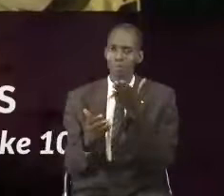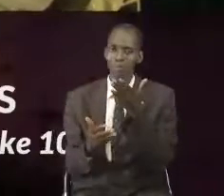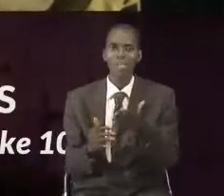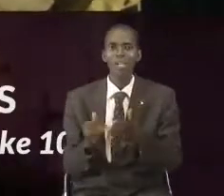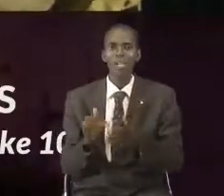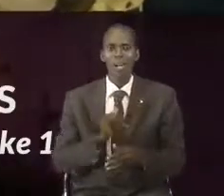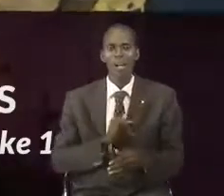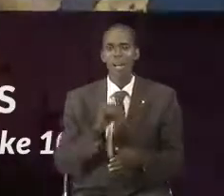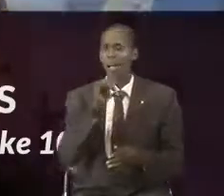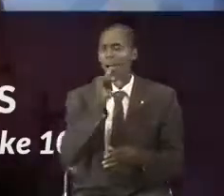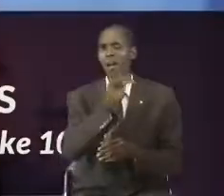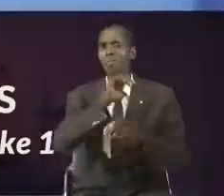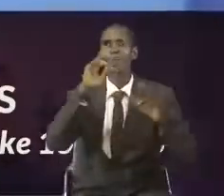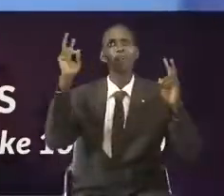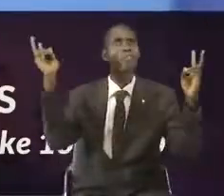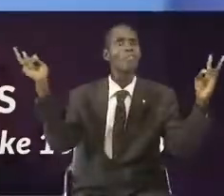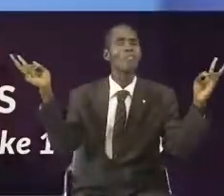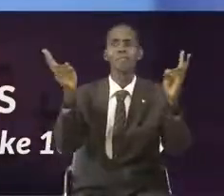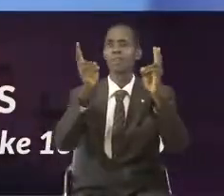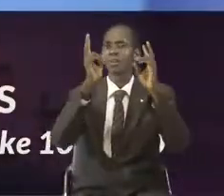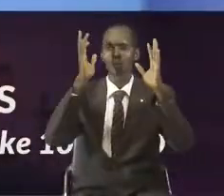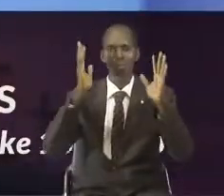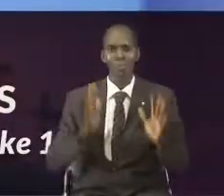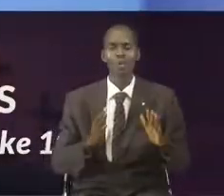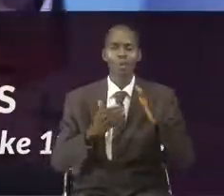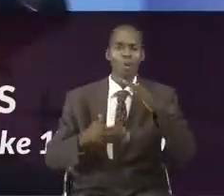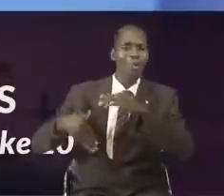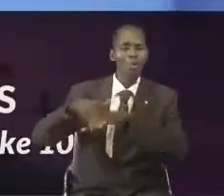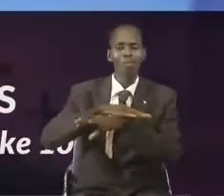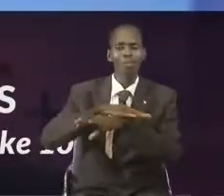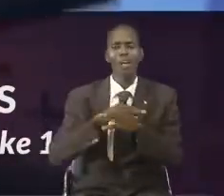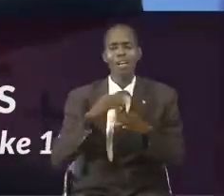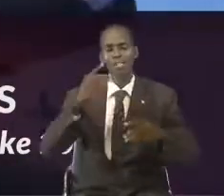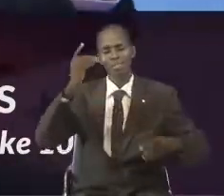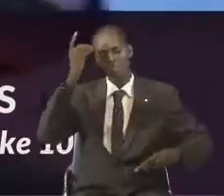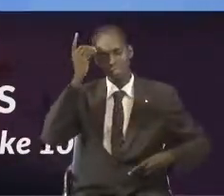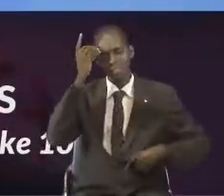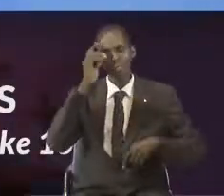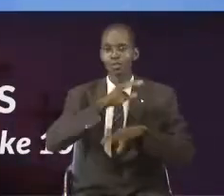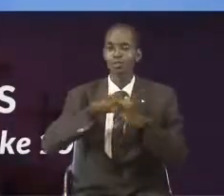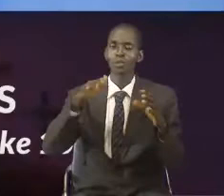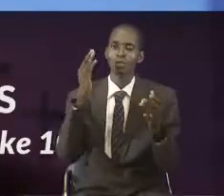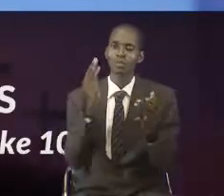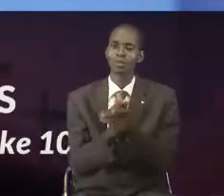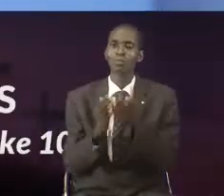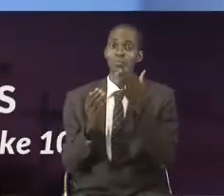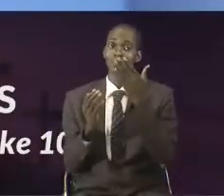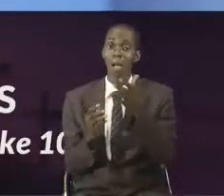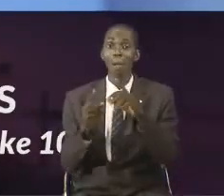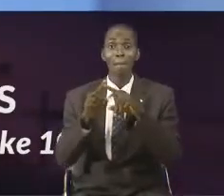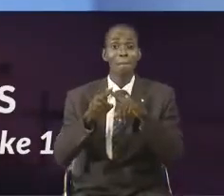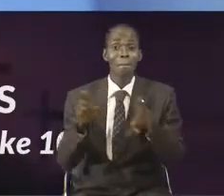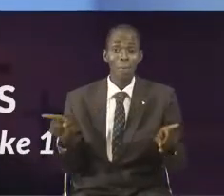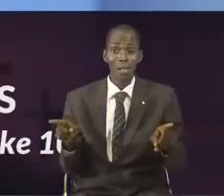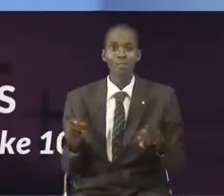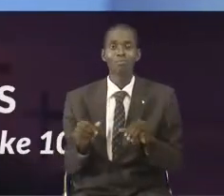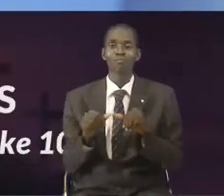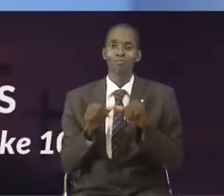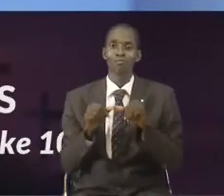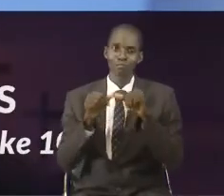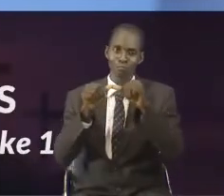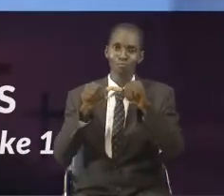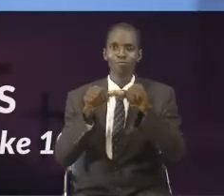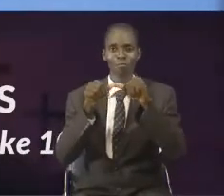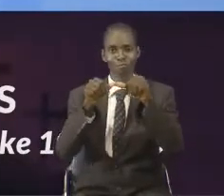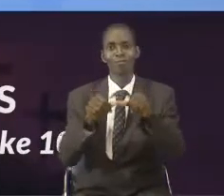overcome the angry lion. Don't stop there. I am a victor over all diseases. Don't